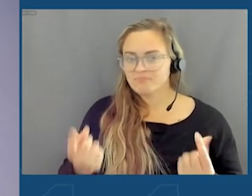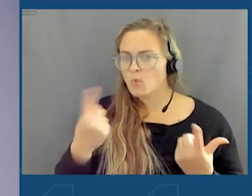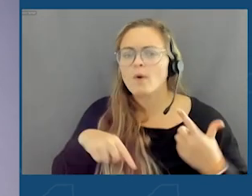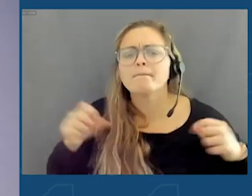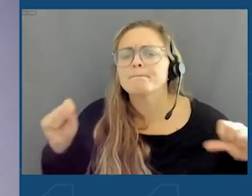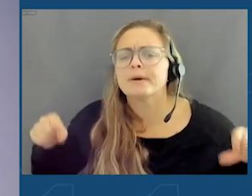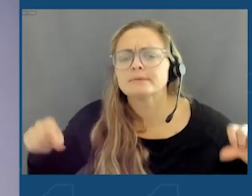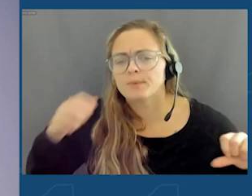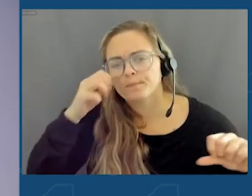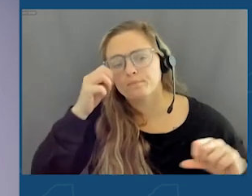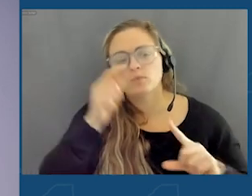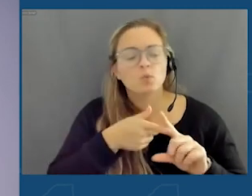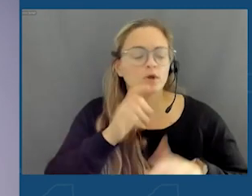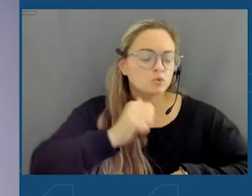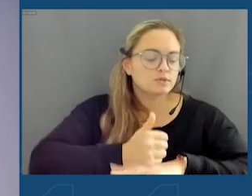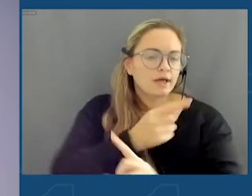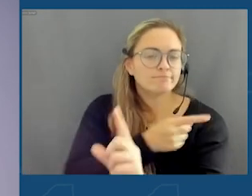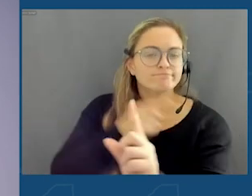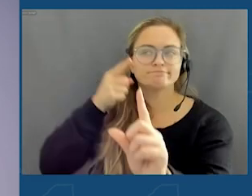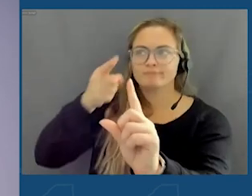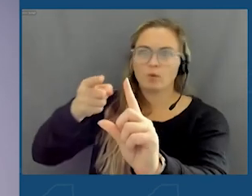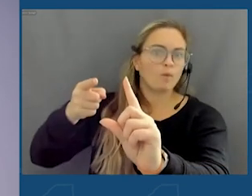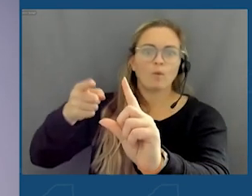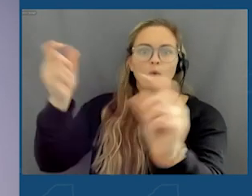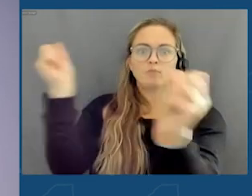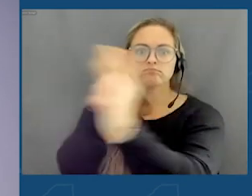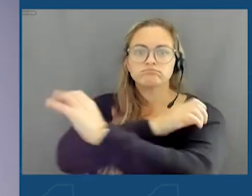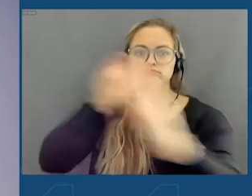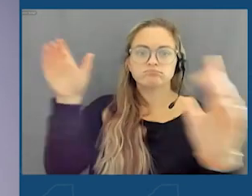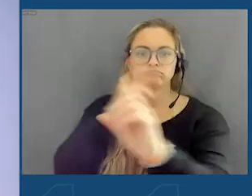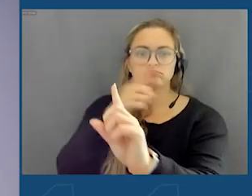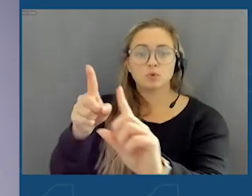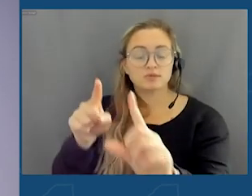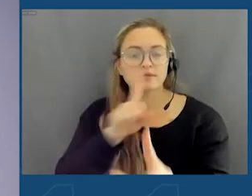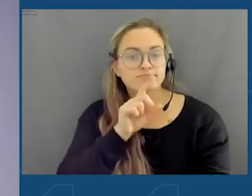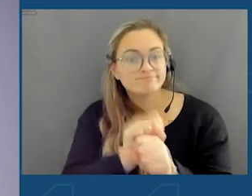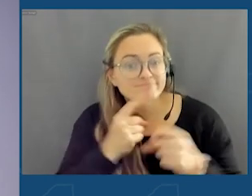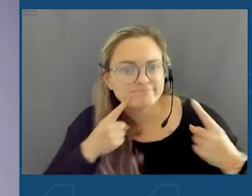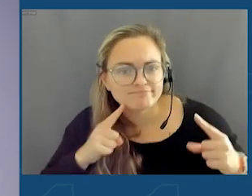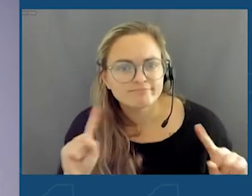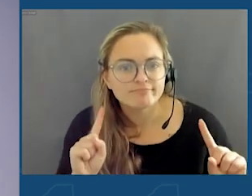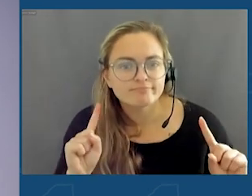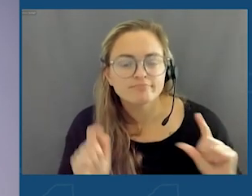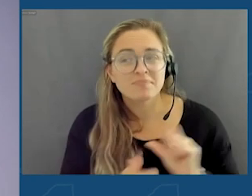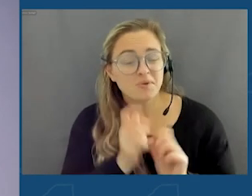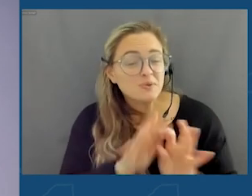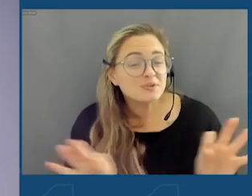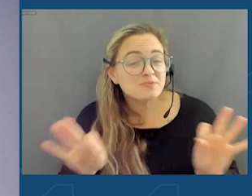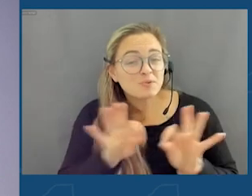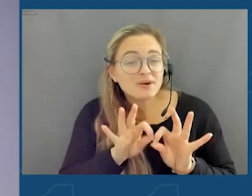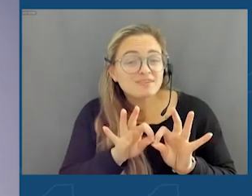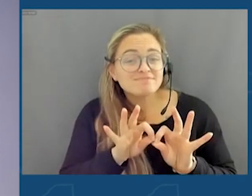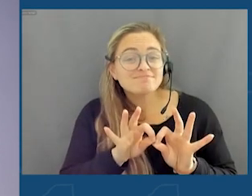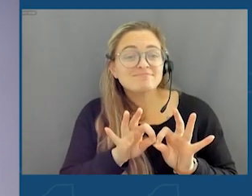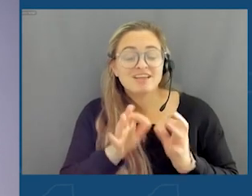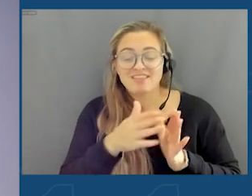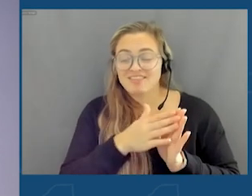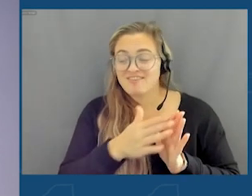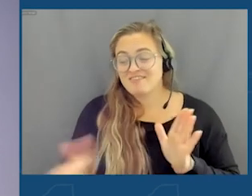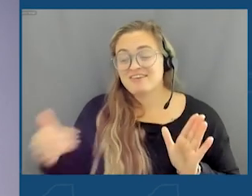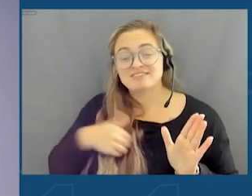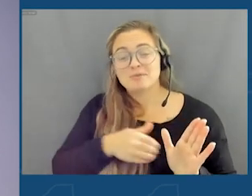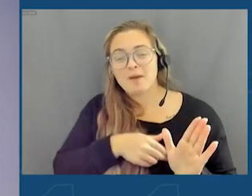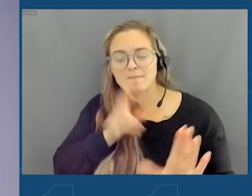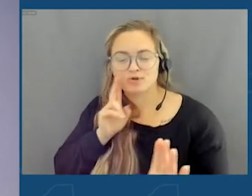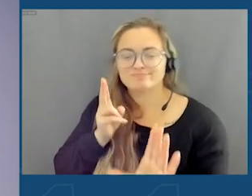possible when you set big, bold goals and then deliver on them. And most importantly, she's now bringing the rest of our members along with